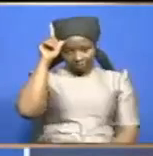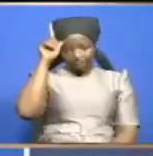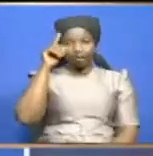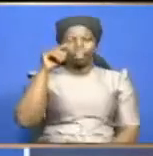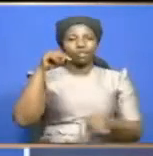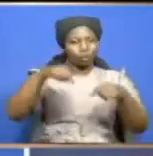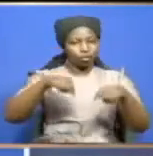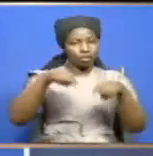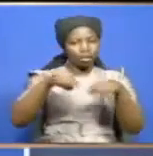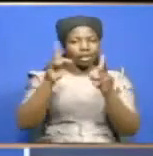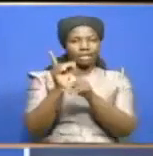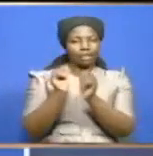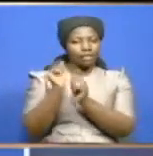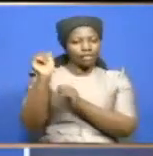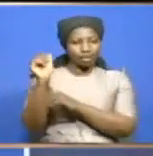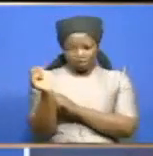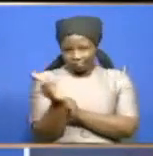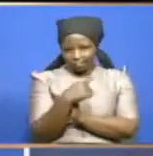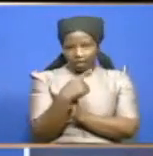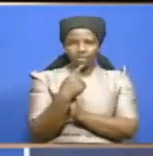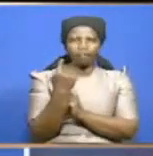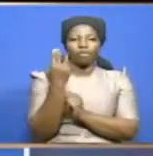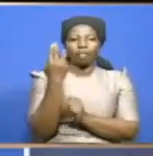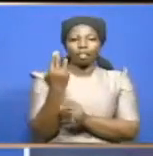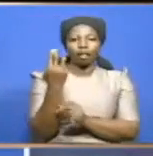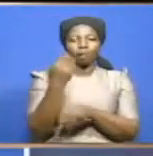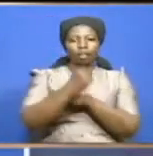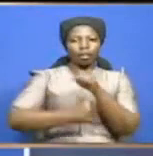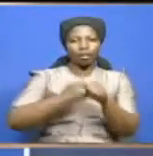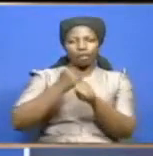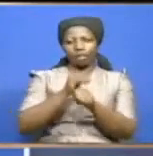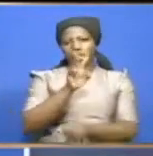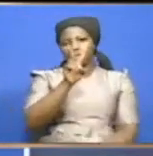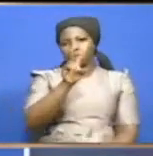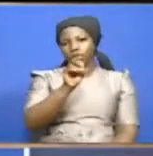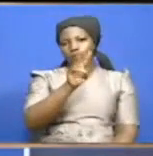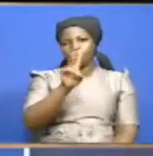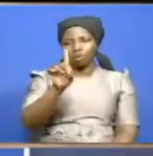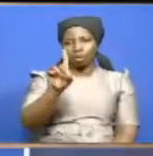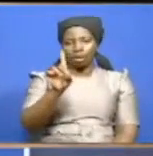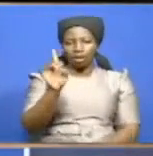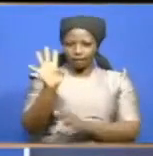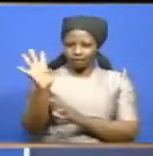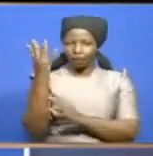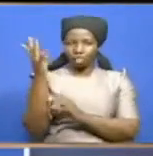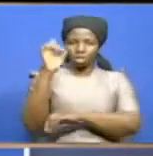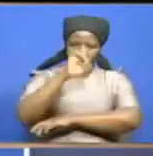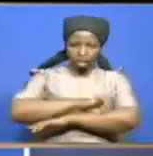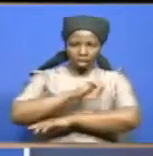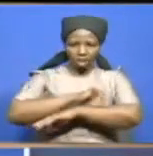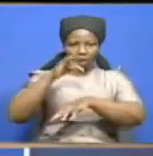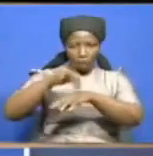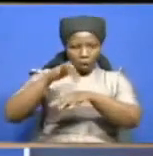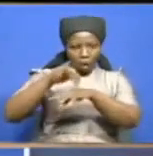It is the 15th day in the month of April 2021, the fourth day on the Maraga